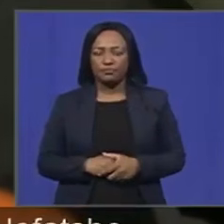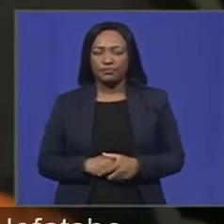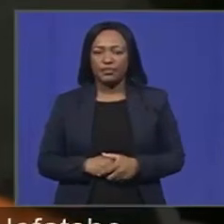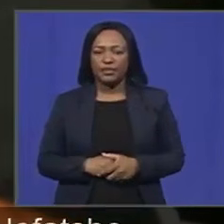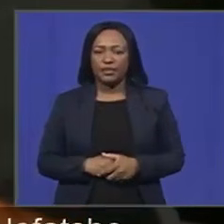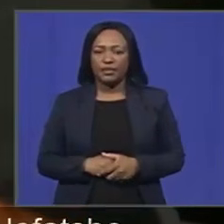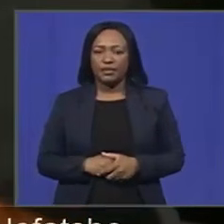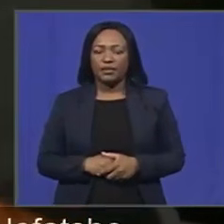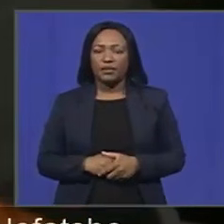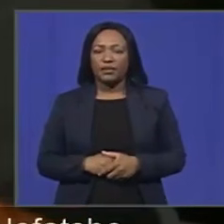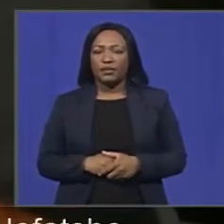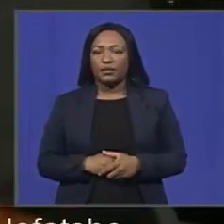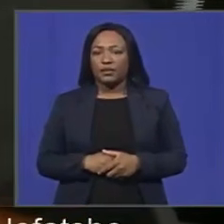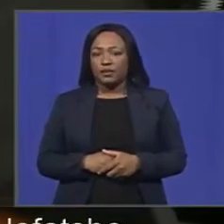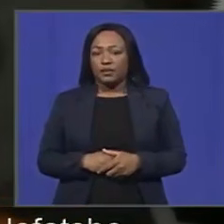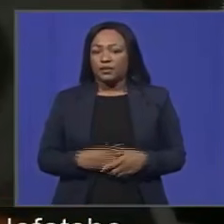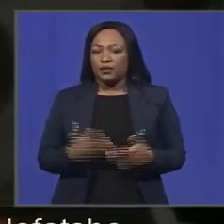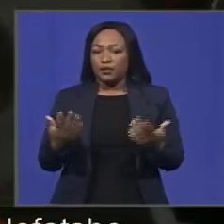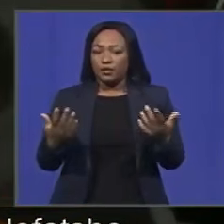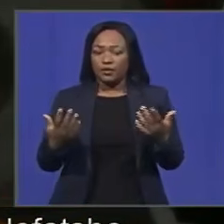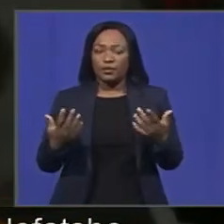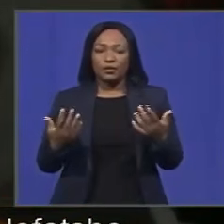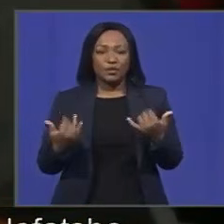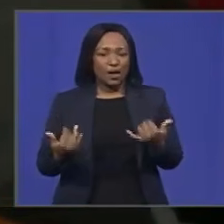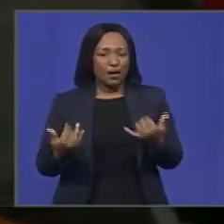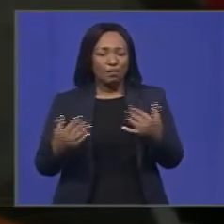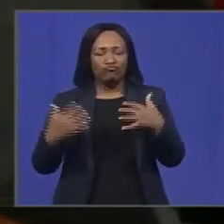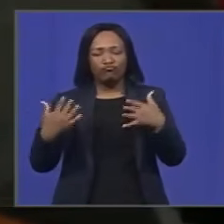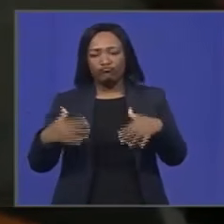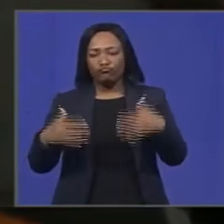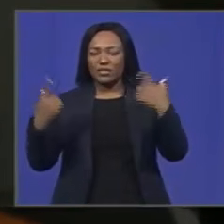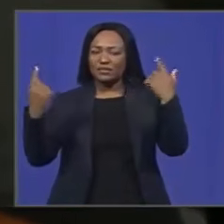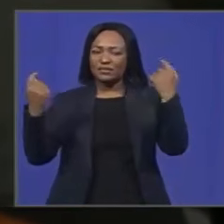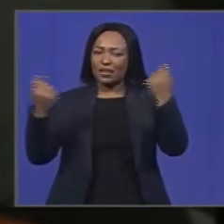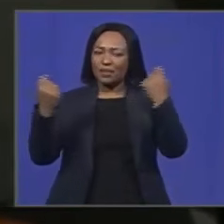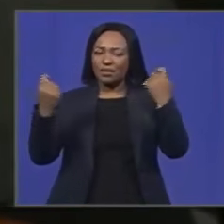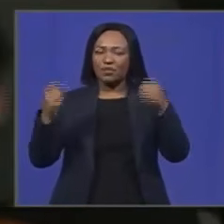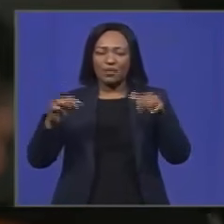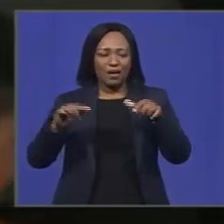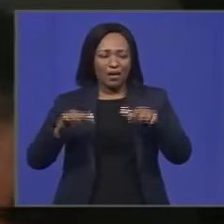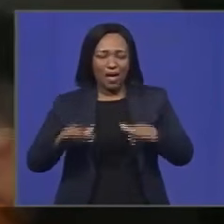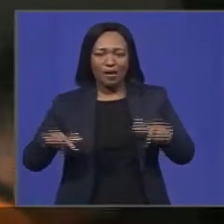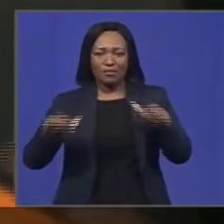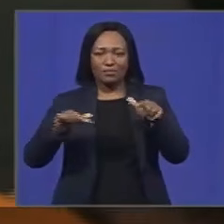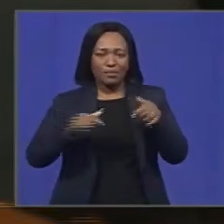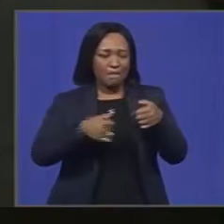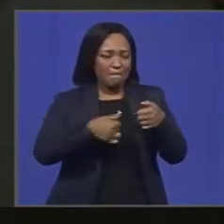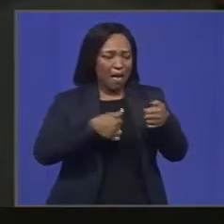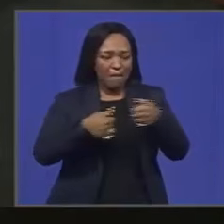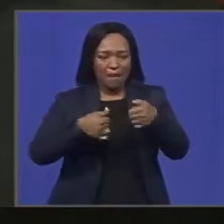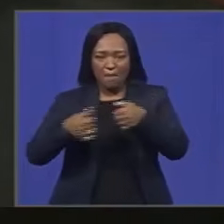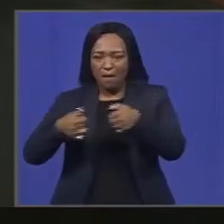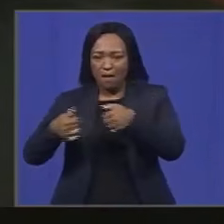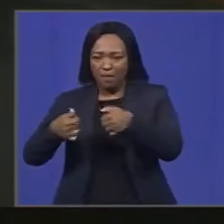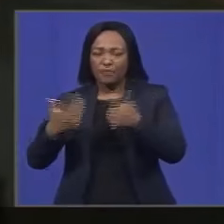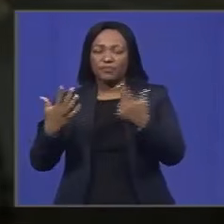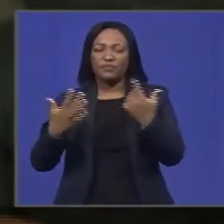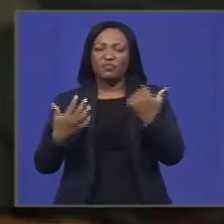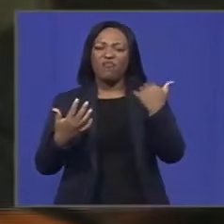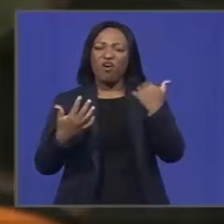Go itumelelwa pusetso ya mafatshe go beng se e leng go dirolola tshiamololo ya puso ya tlhaolele ya go